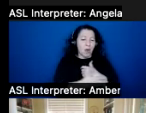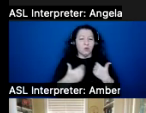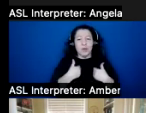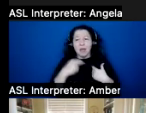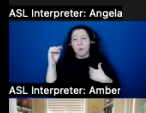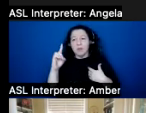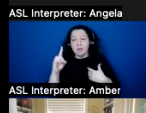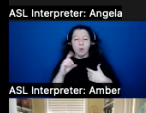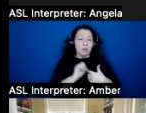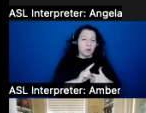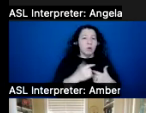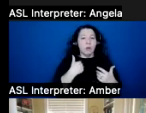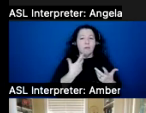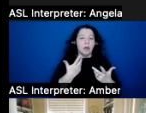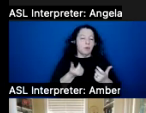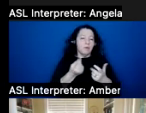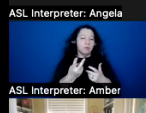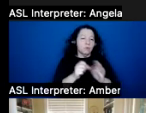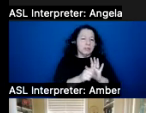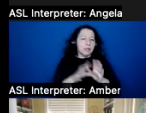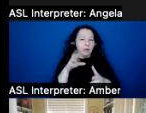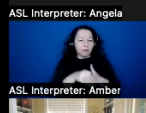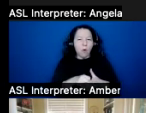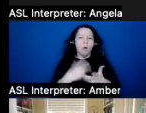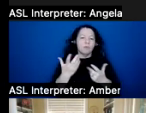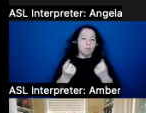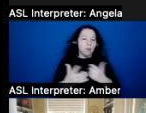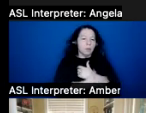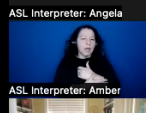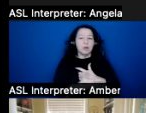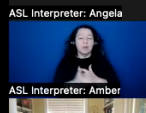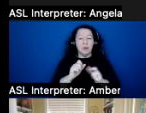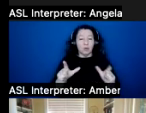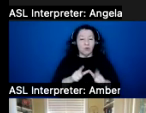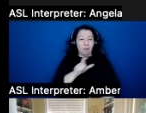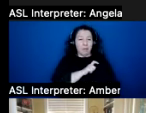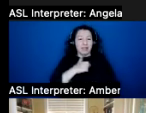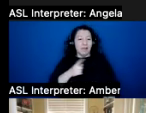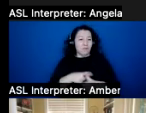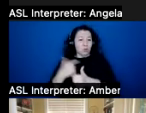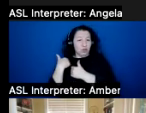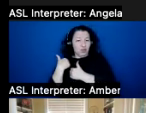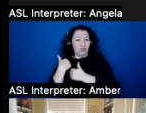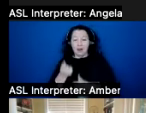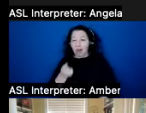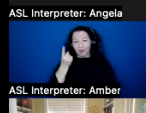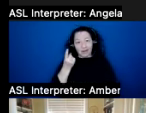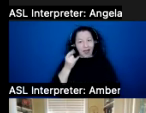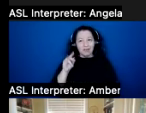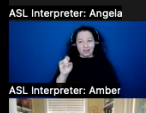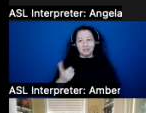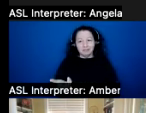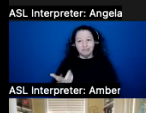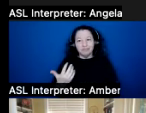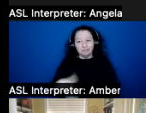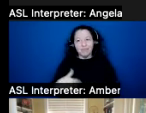patrol. But the tribal police have in first jurisdiction. I totally understand that, Justin. I live in